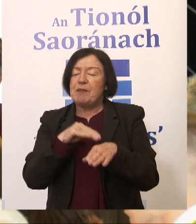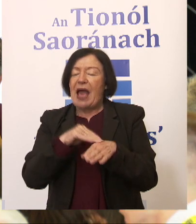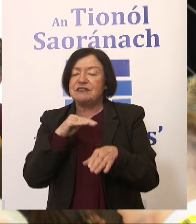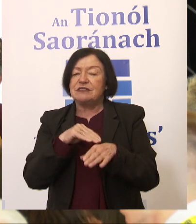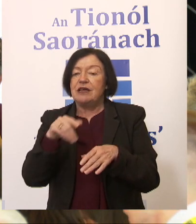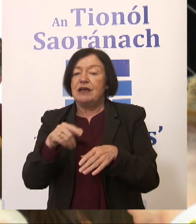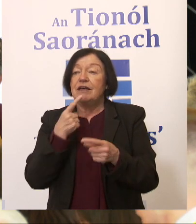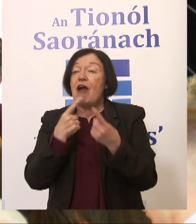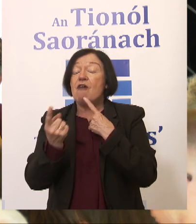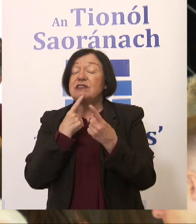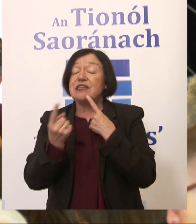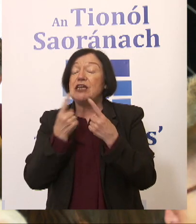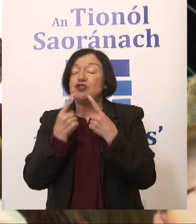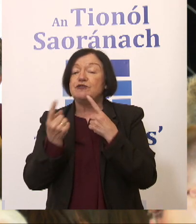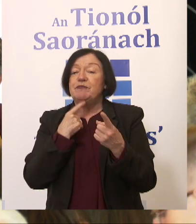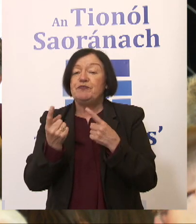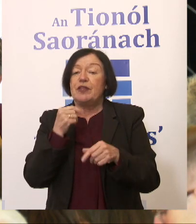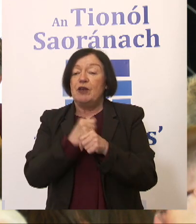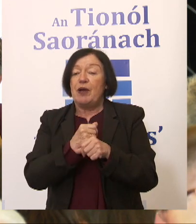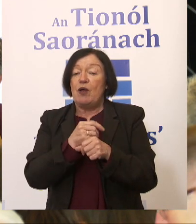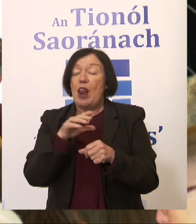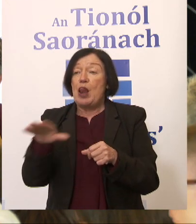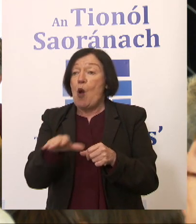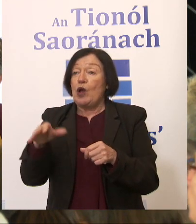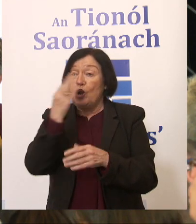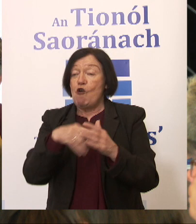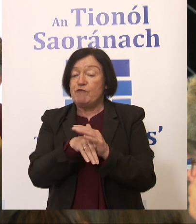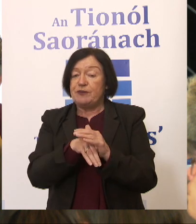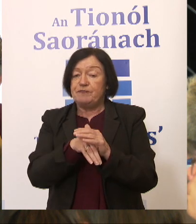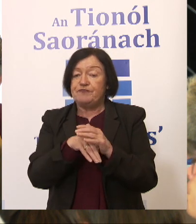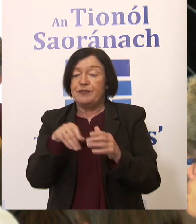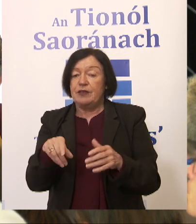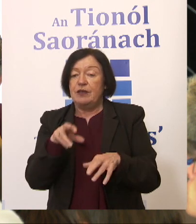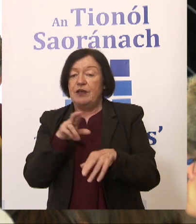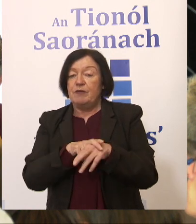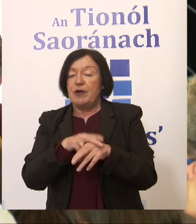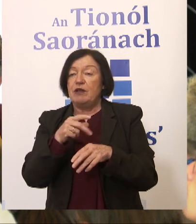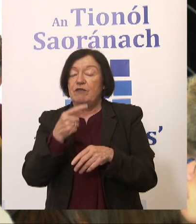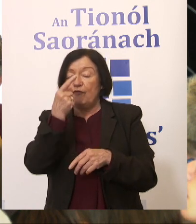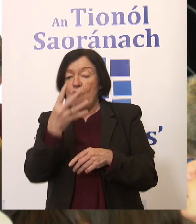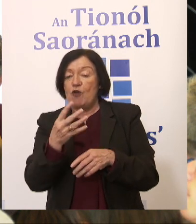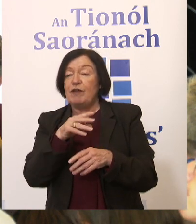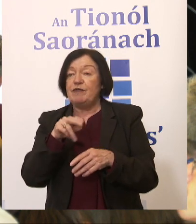the conversation around local government, you know, with about a quarter of the national